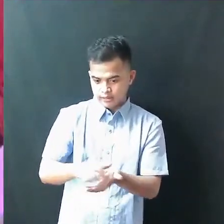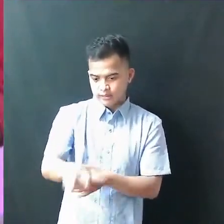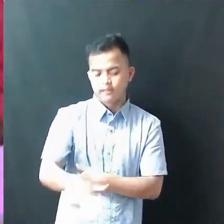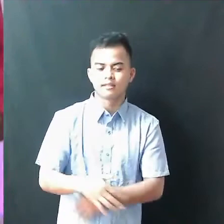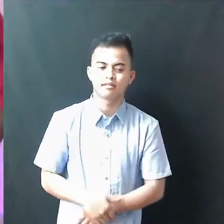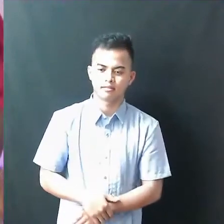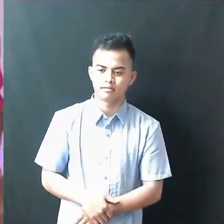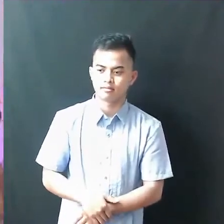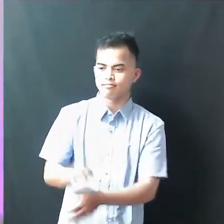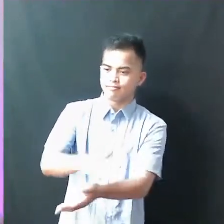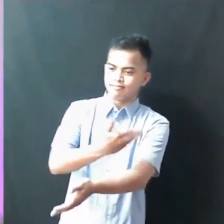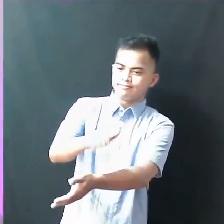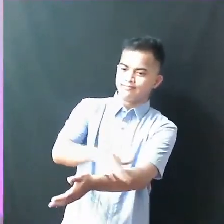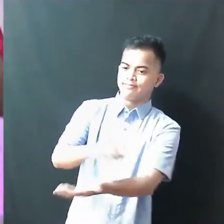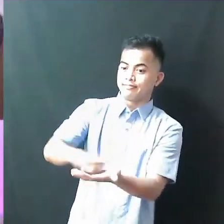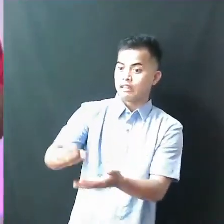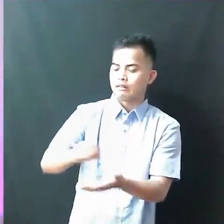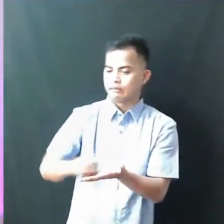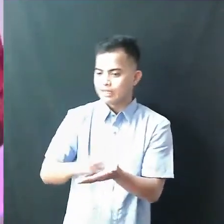sa oras na practice and then the rest ana